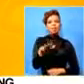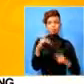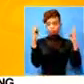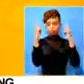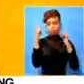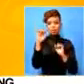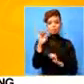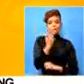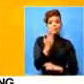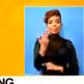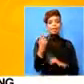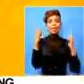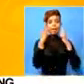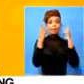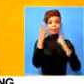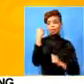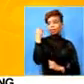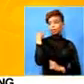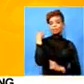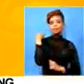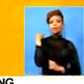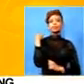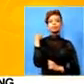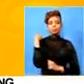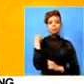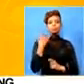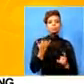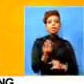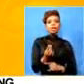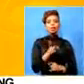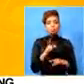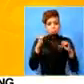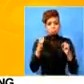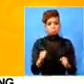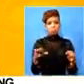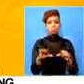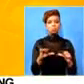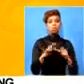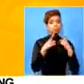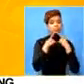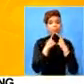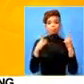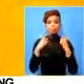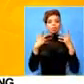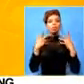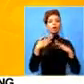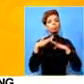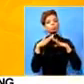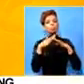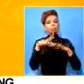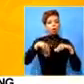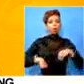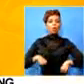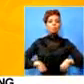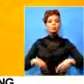anniversary yesterday and used the occasion to send a strong message against corruption and looting of state funds.